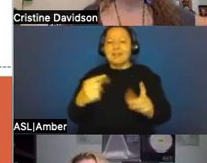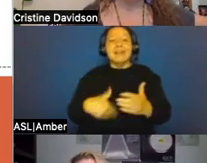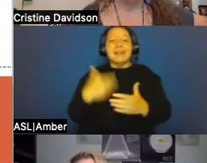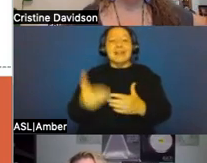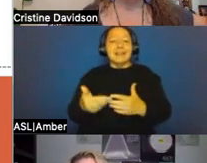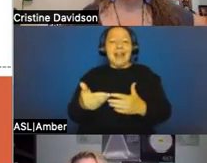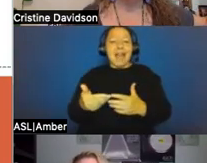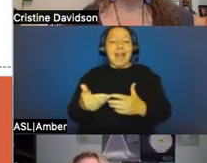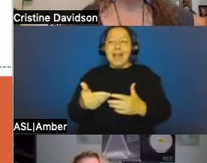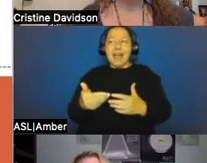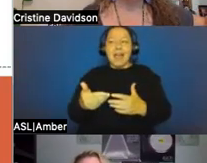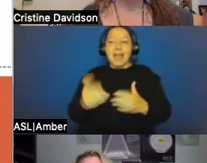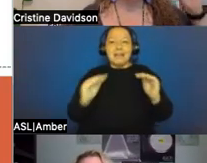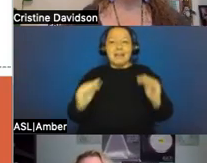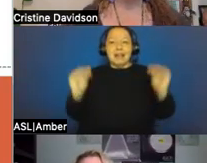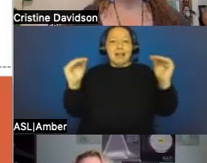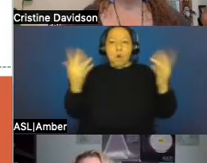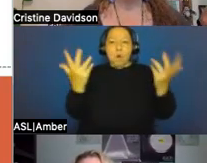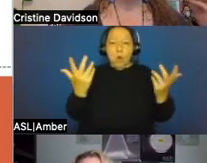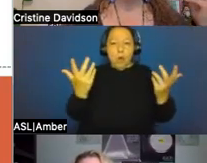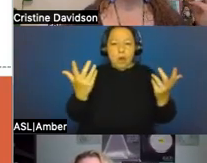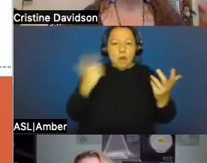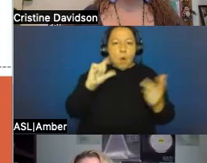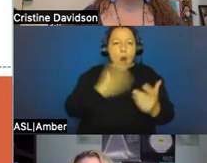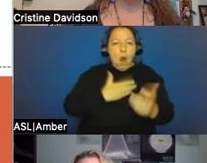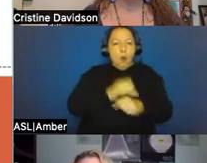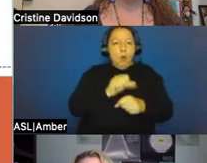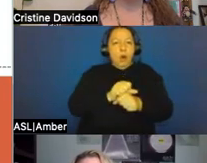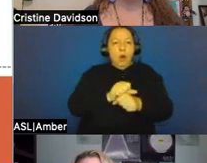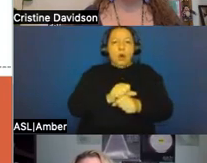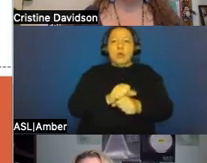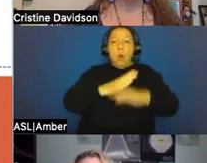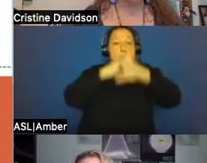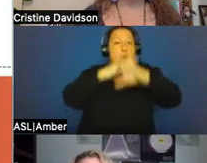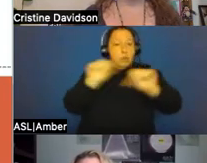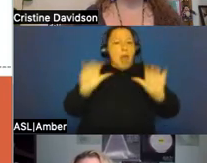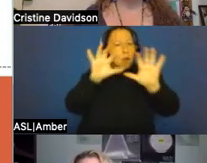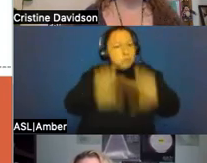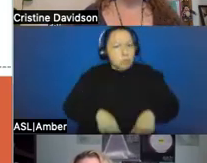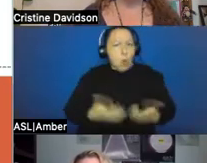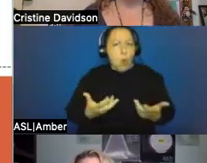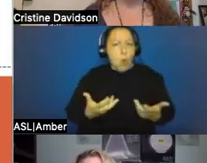work to remove barriers to improve conditions generally, okay?